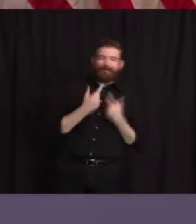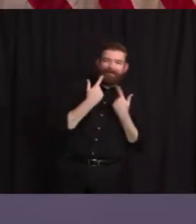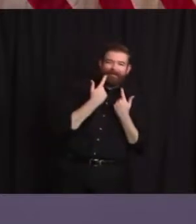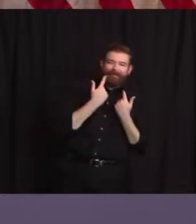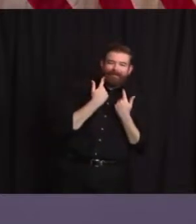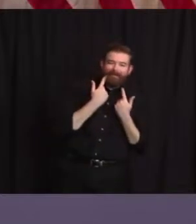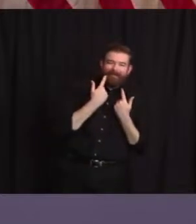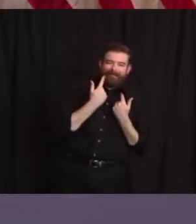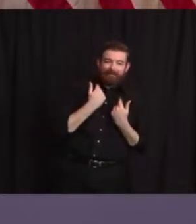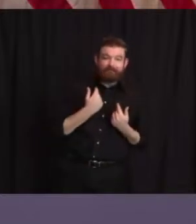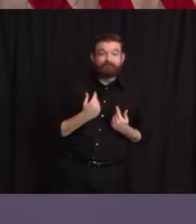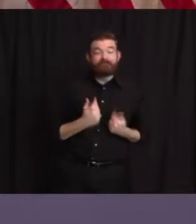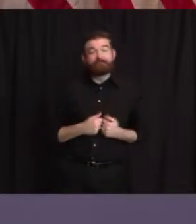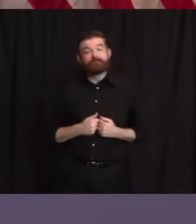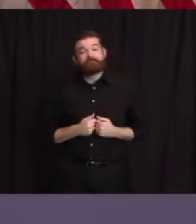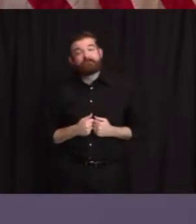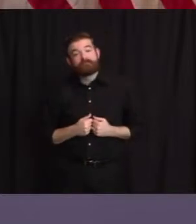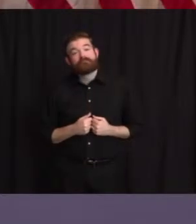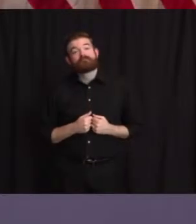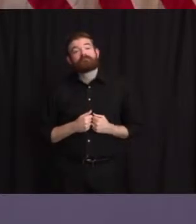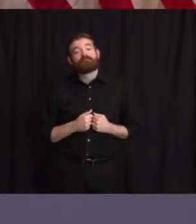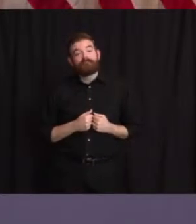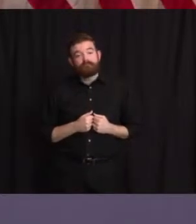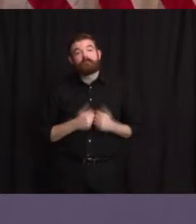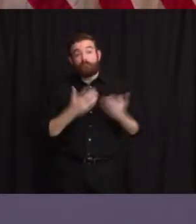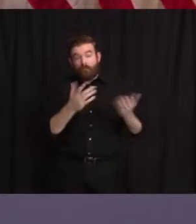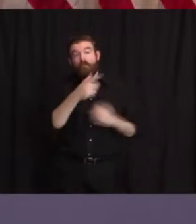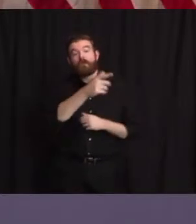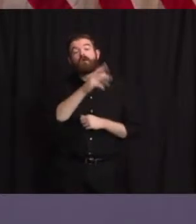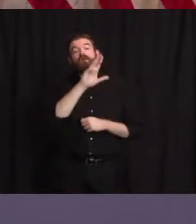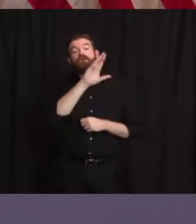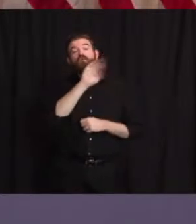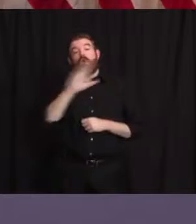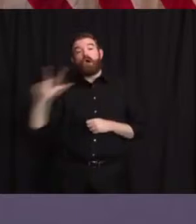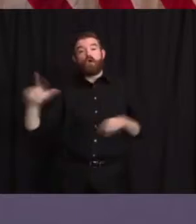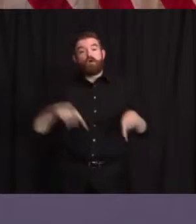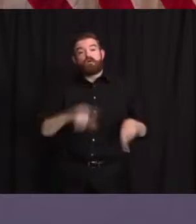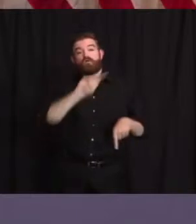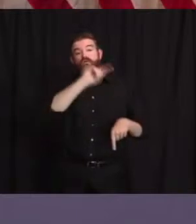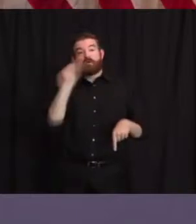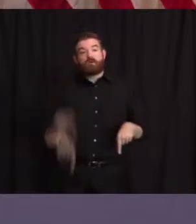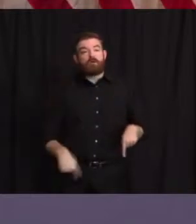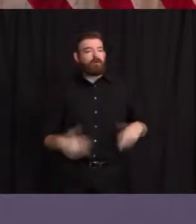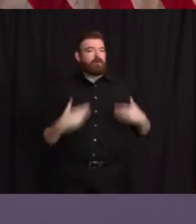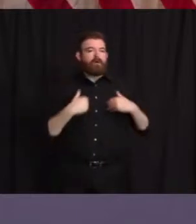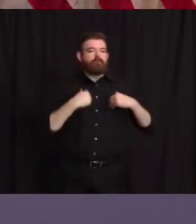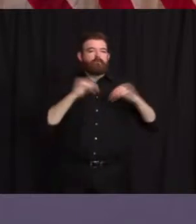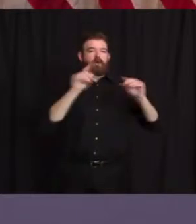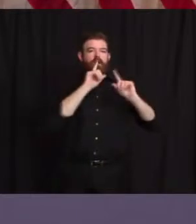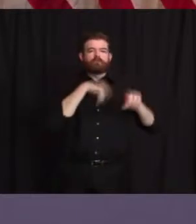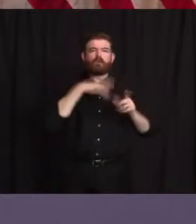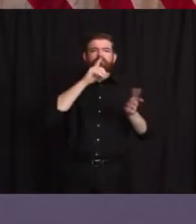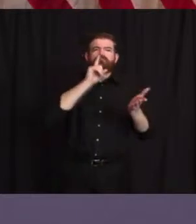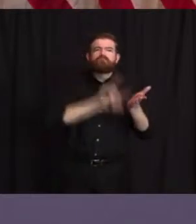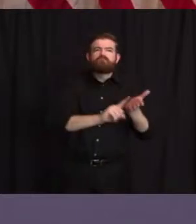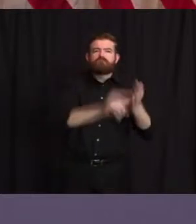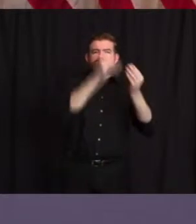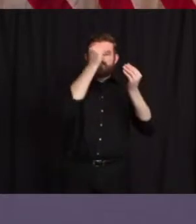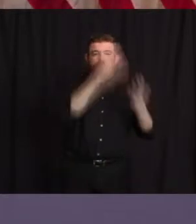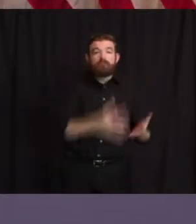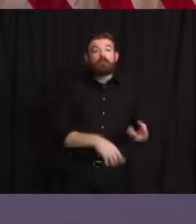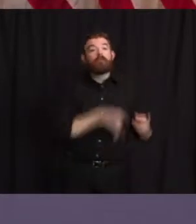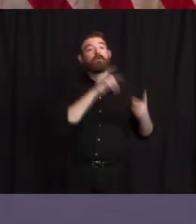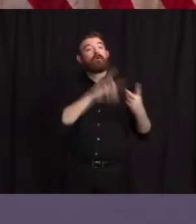for you. We'll come back to you on that. The second point was an homage to Judy on RWJ Barnabas